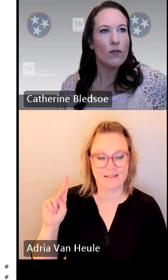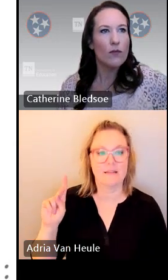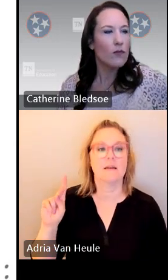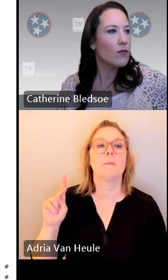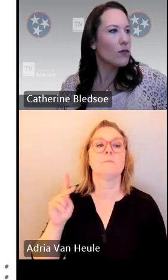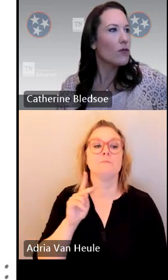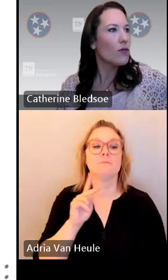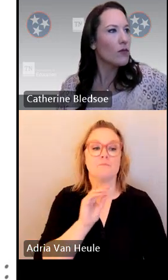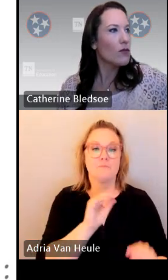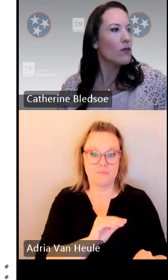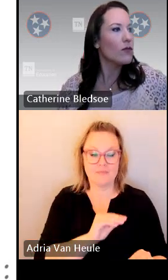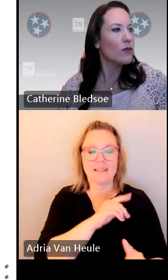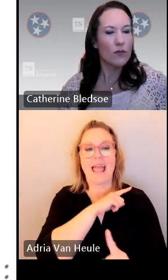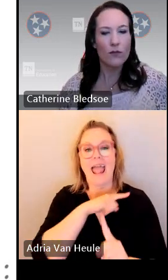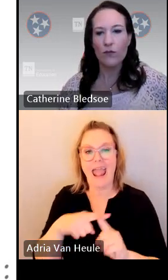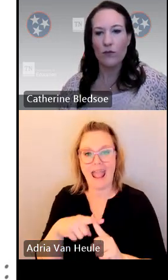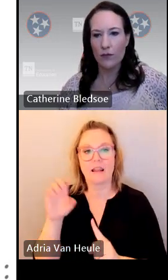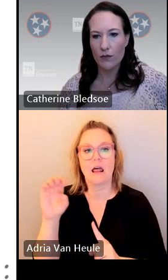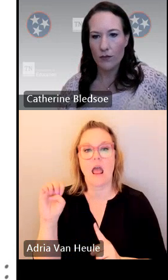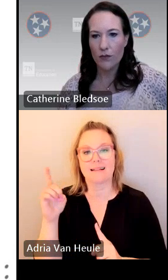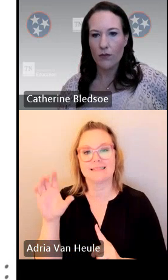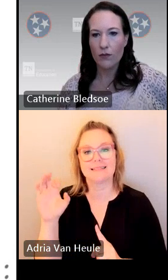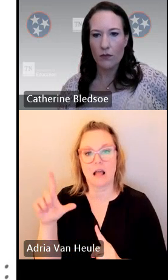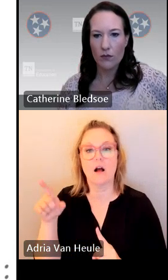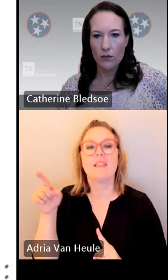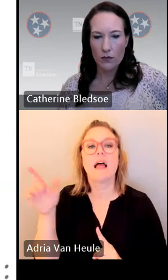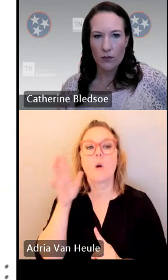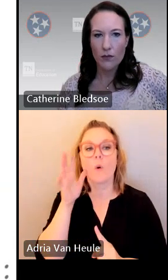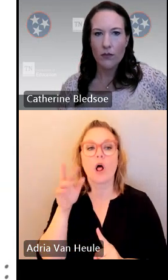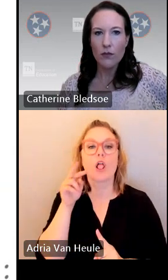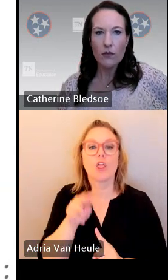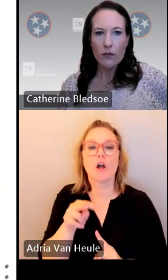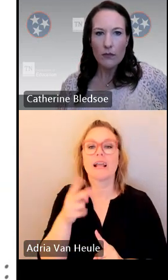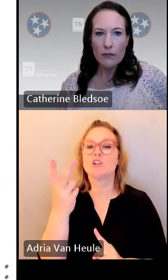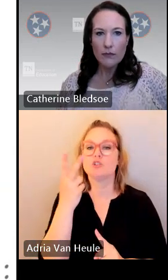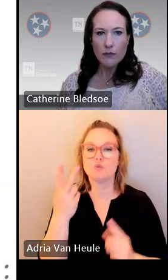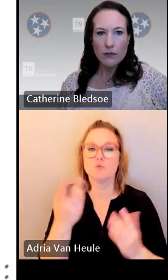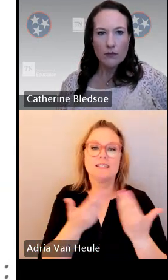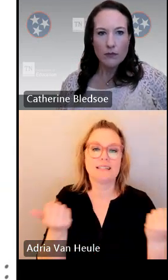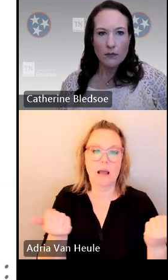using that Excel contact, they're going to two separate places. They're for two separate